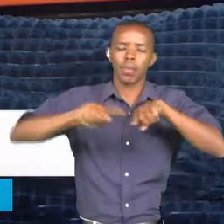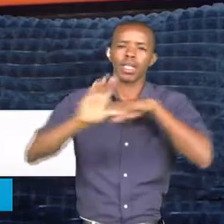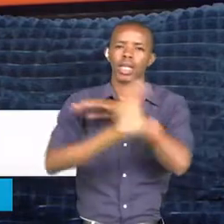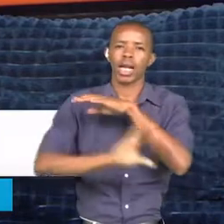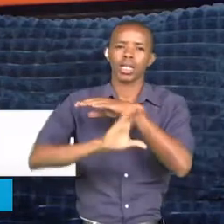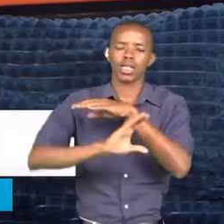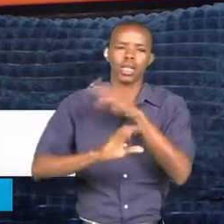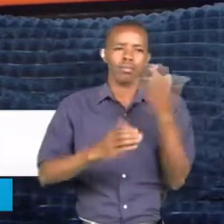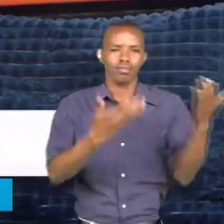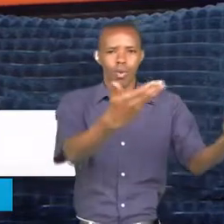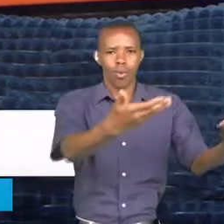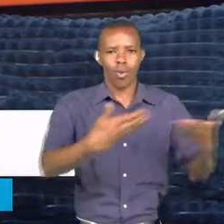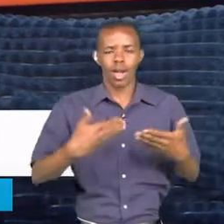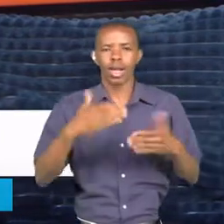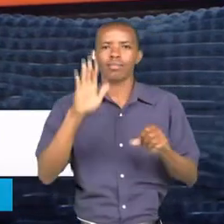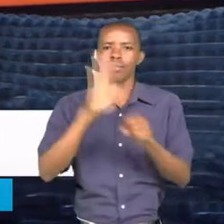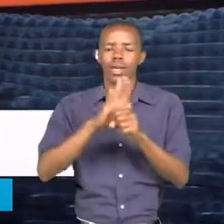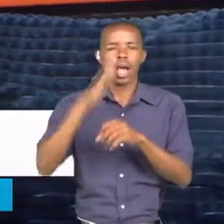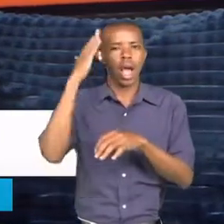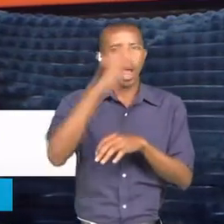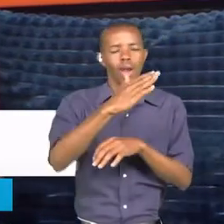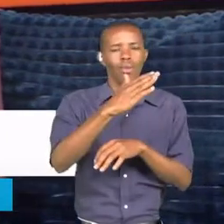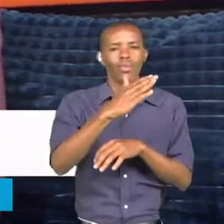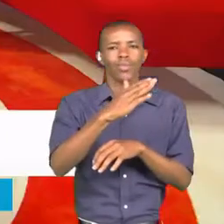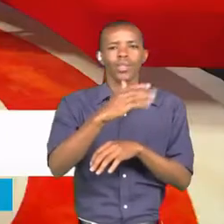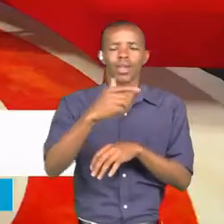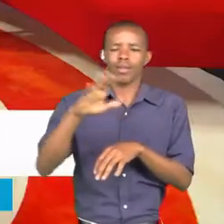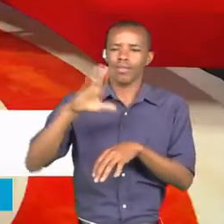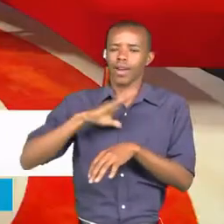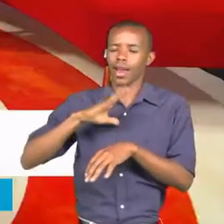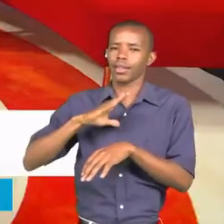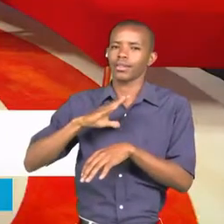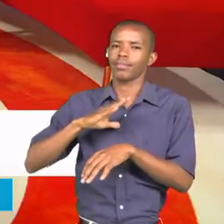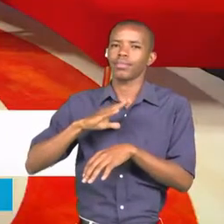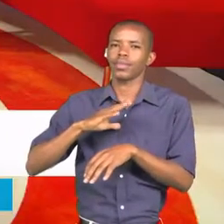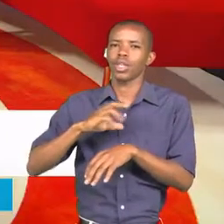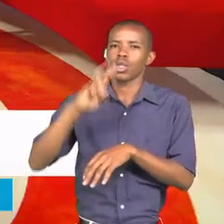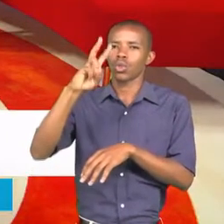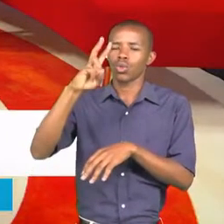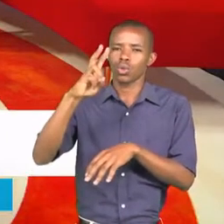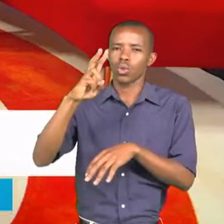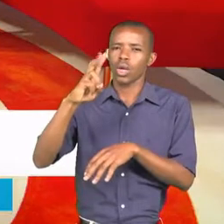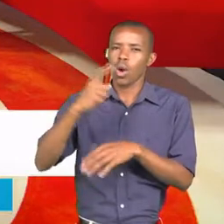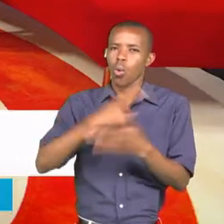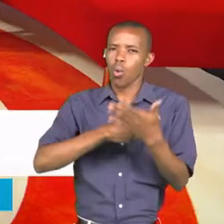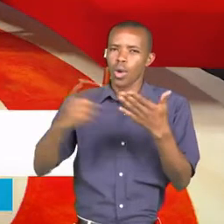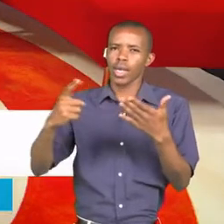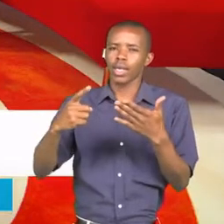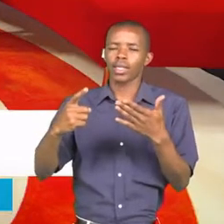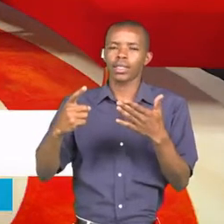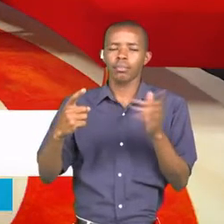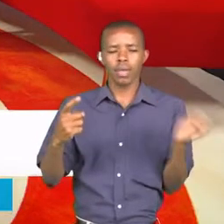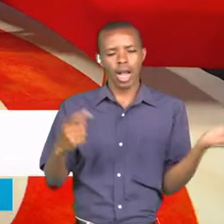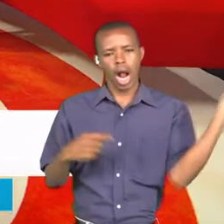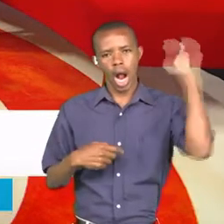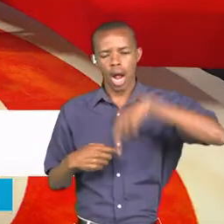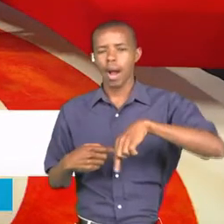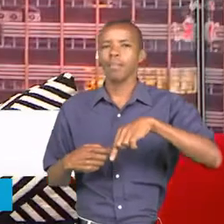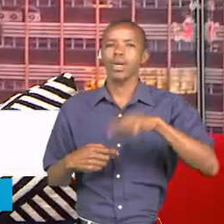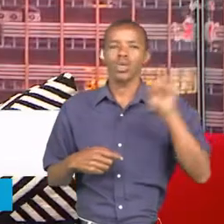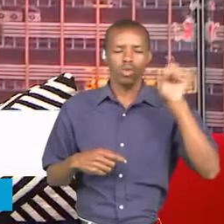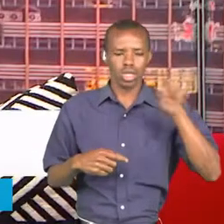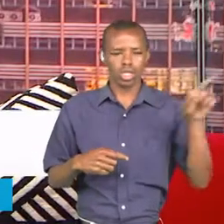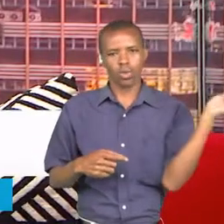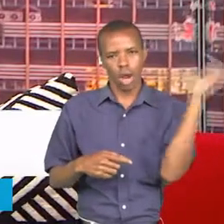course, Mark, karibu sana. Asante, good morning. Morning, how are you? Fine, thank you. Twice in a week you wake me up. Absolutely, you need to be here. You need to be